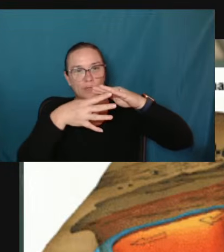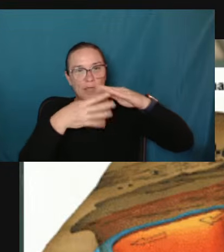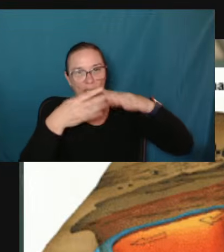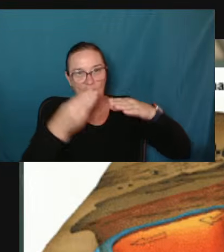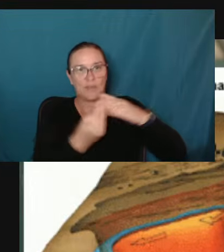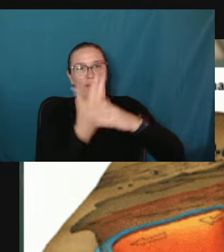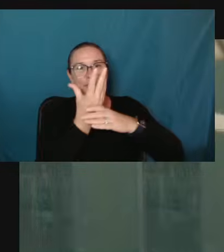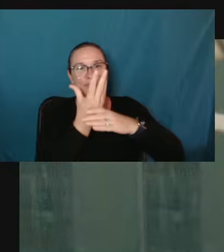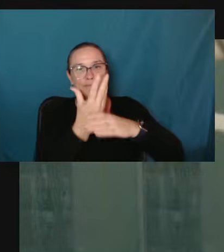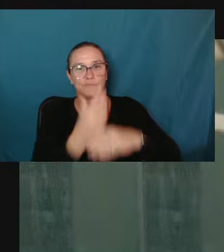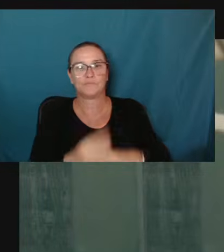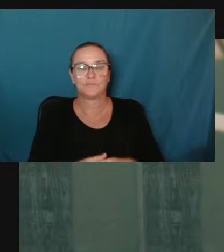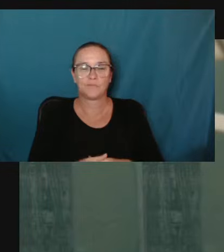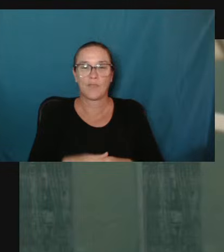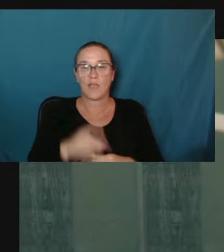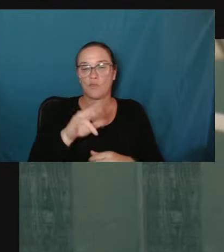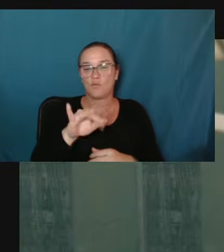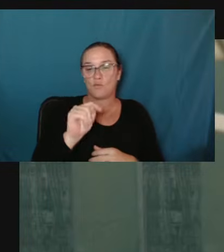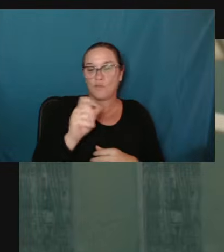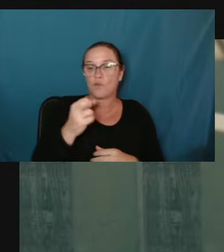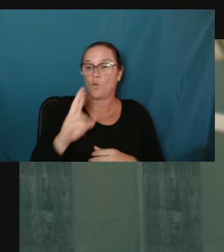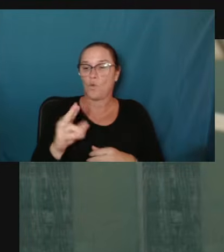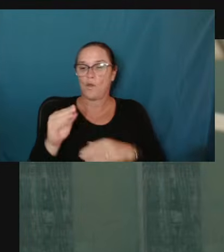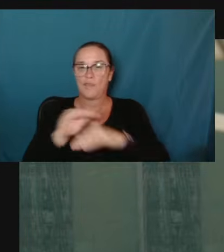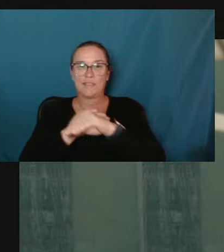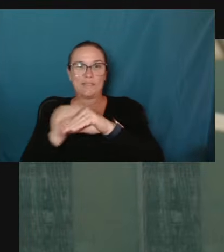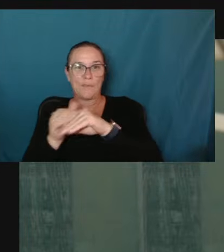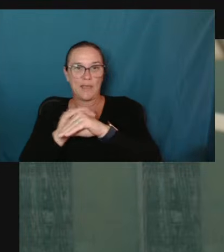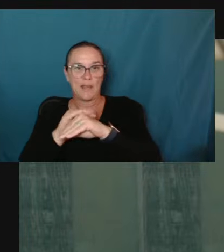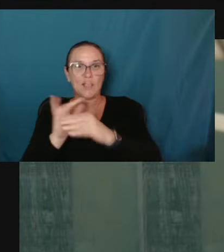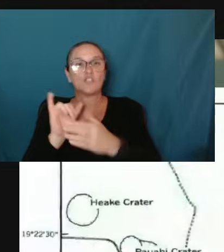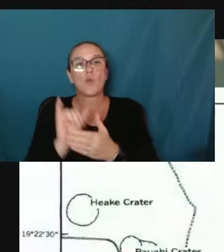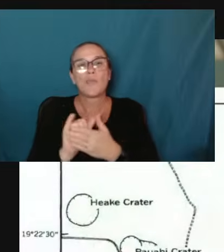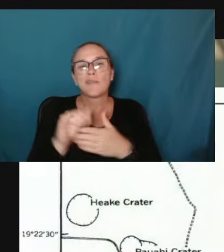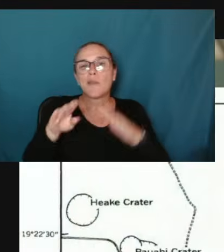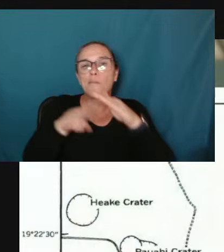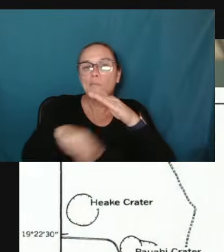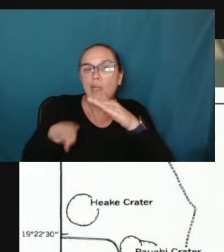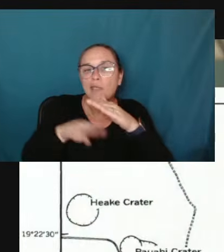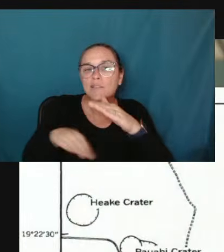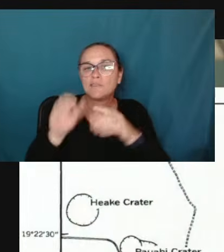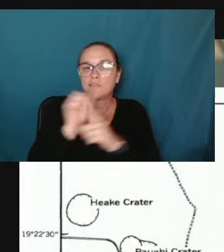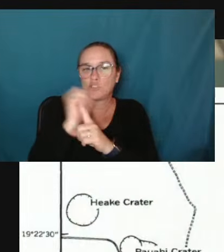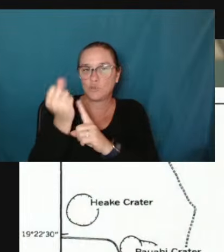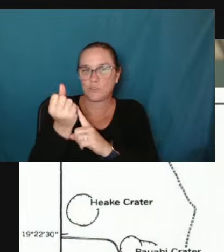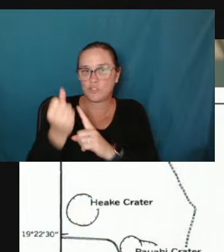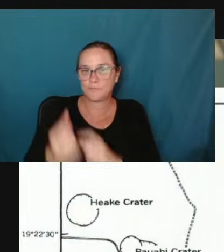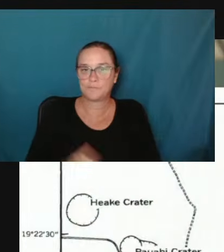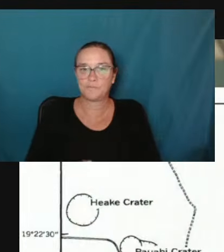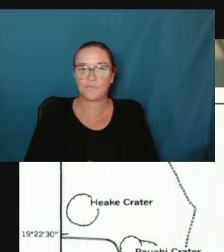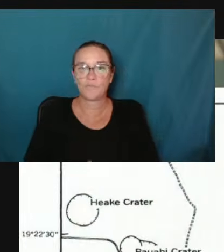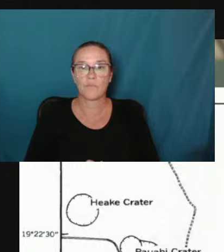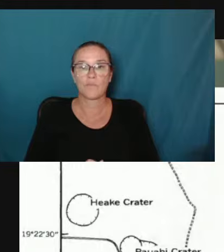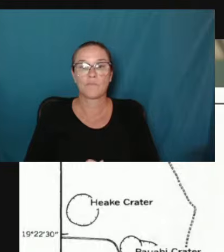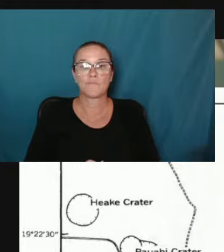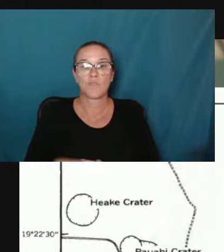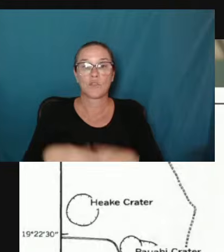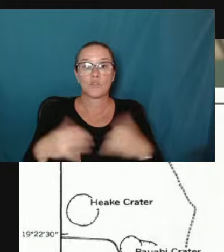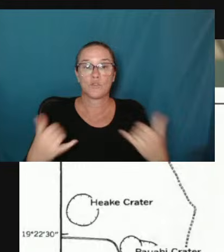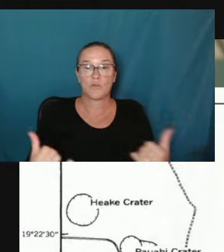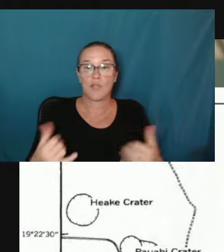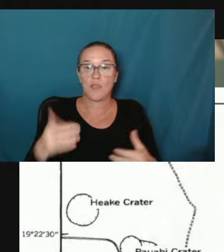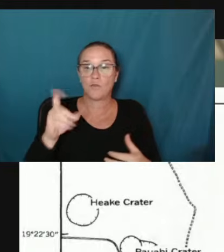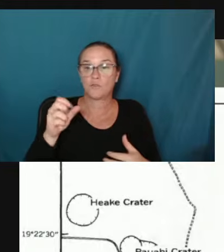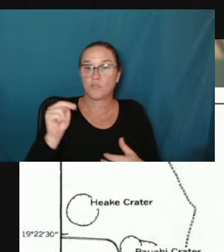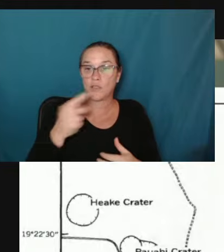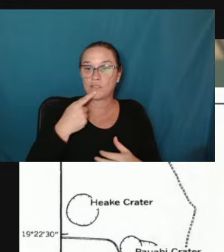summit. So there's kind of our basic setting. So now, as Don writes, on Christmas